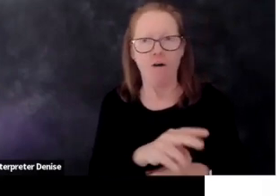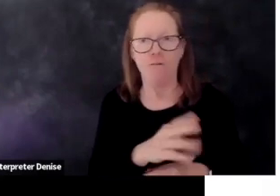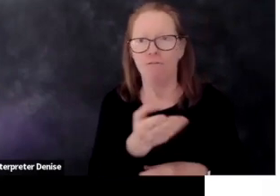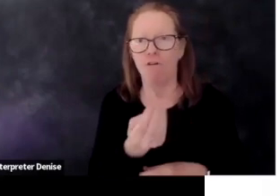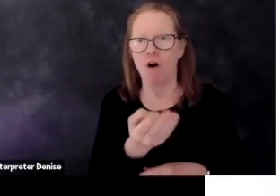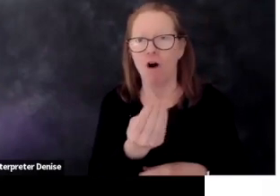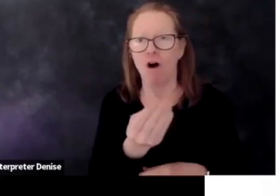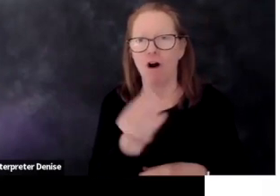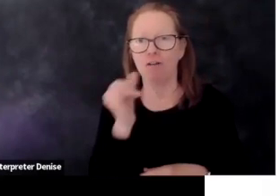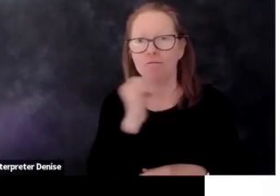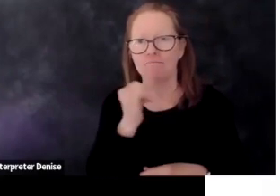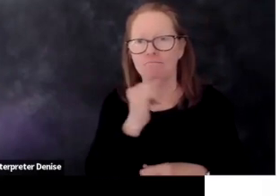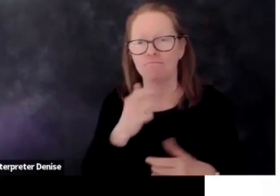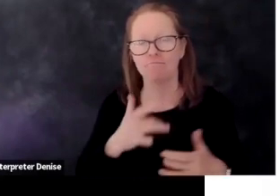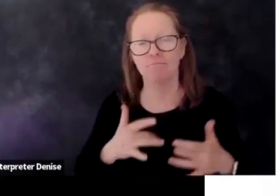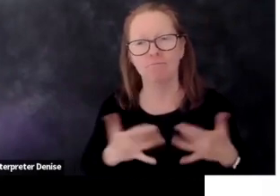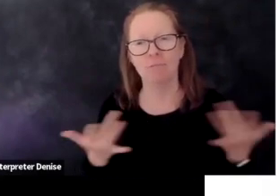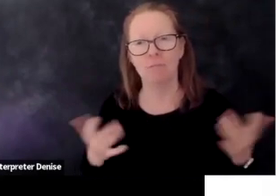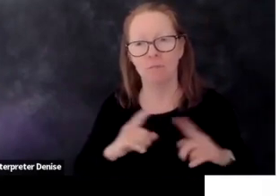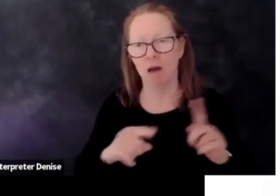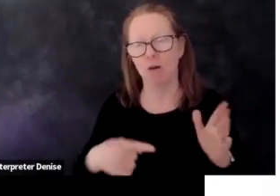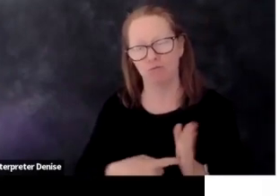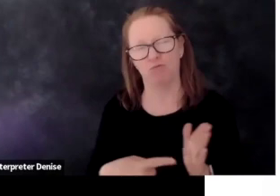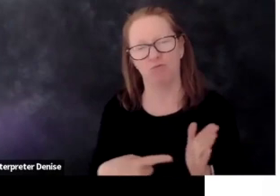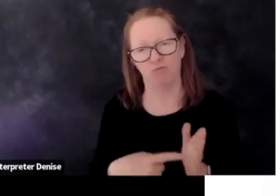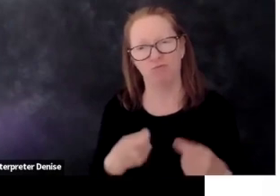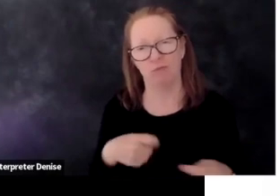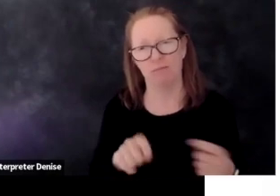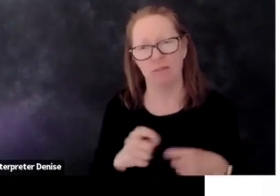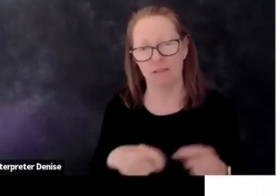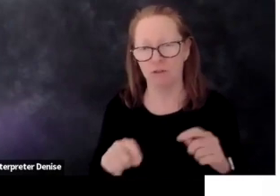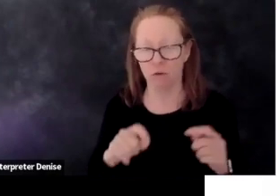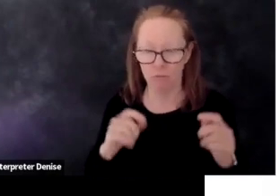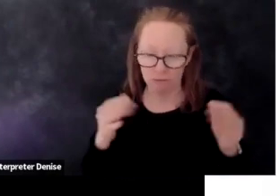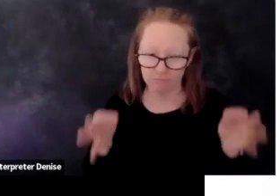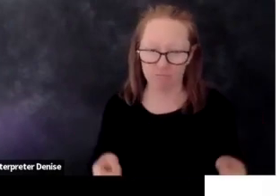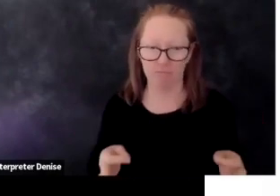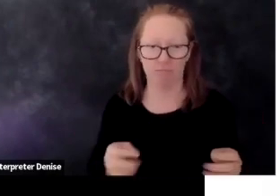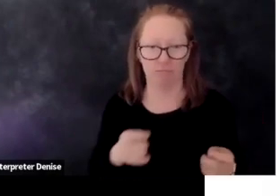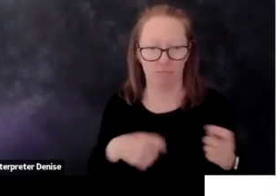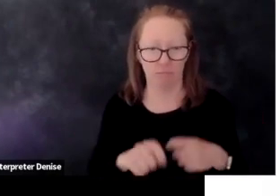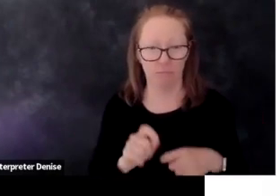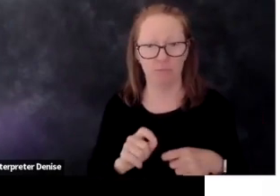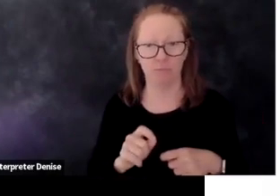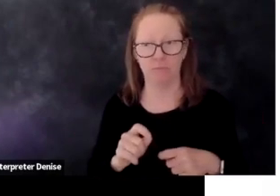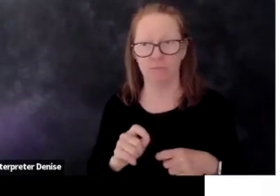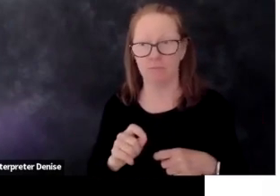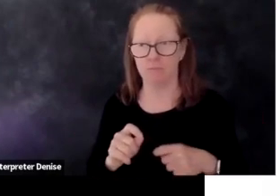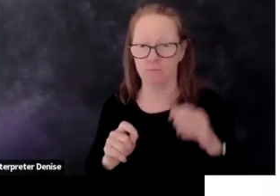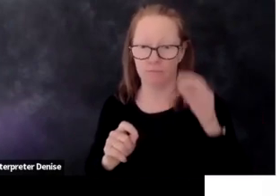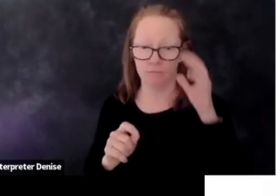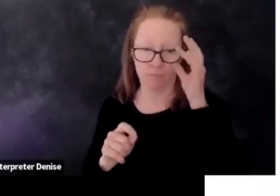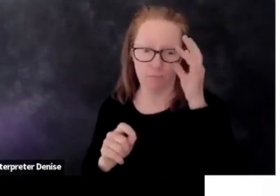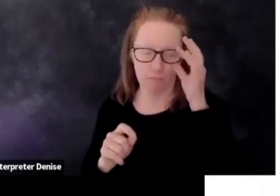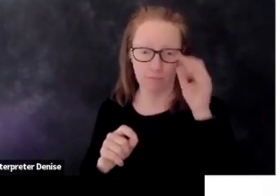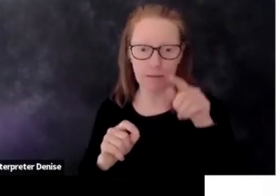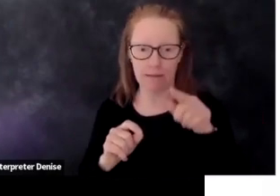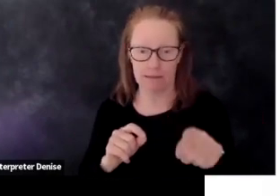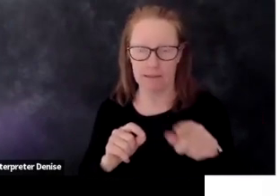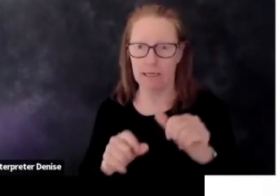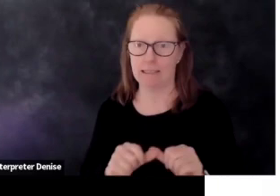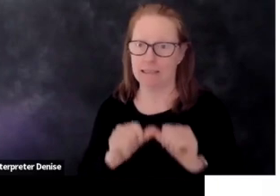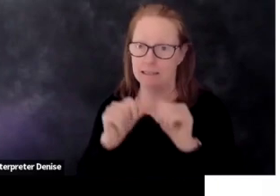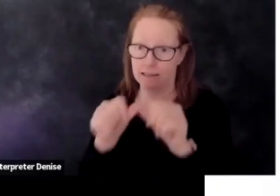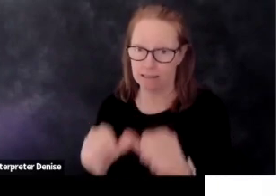for replacement. So we've made those changes. This floor is striped for the existing permitted